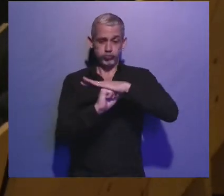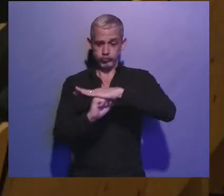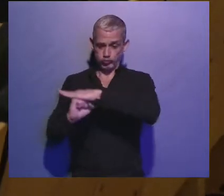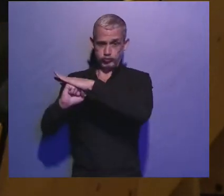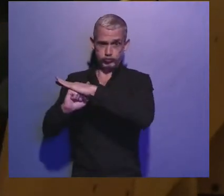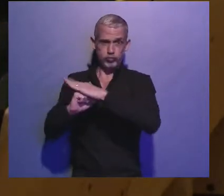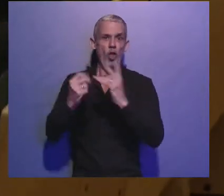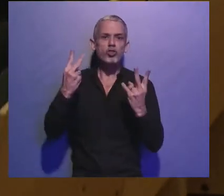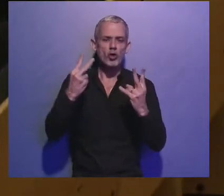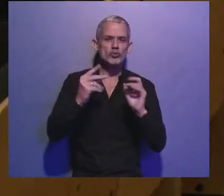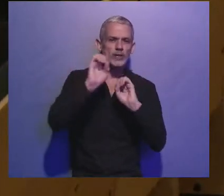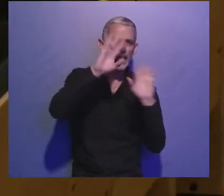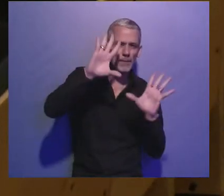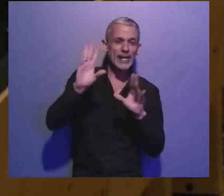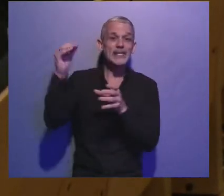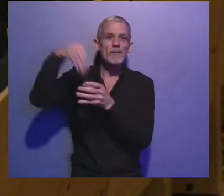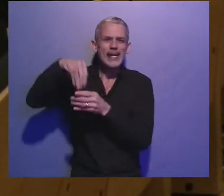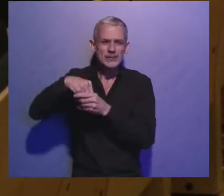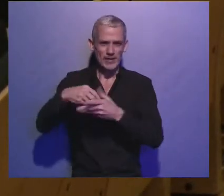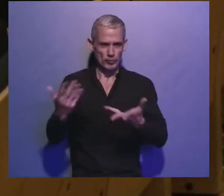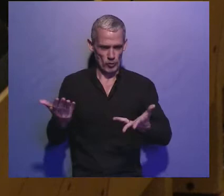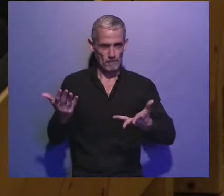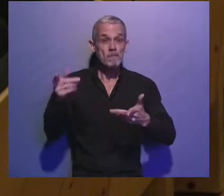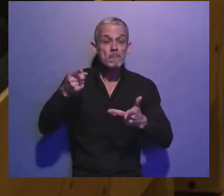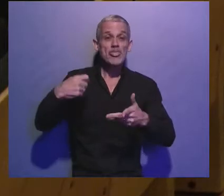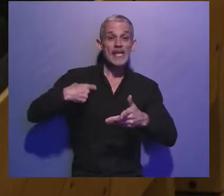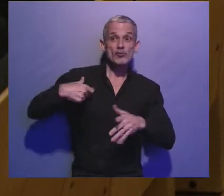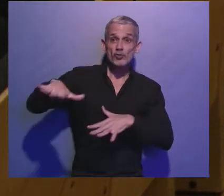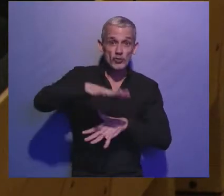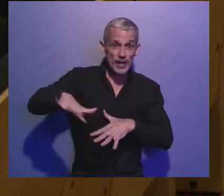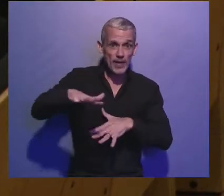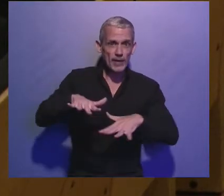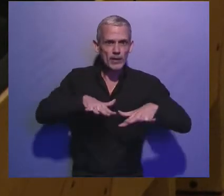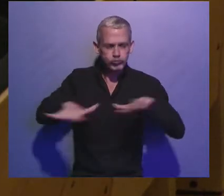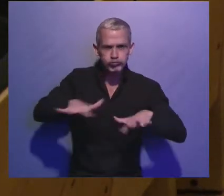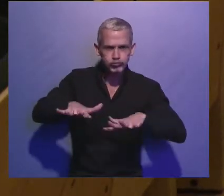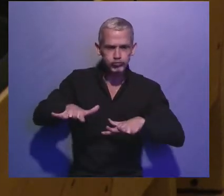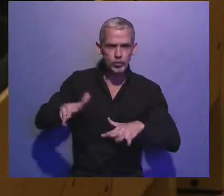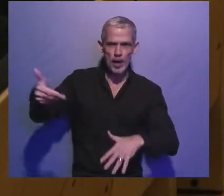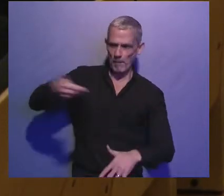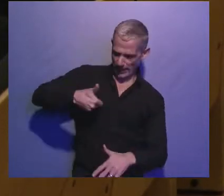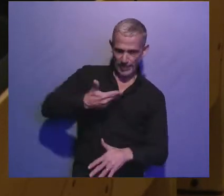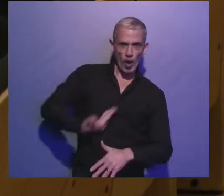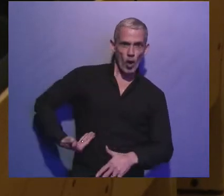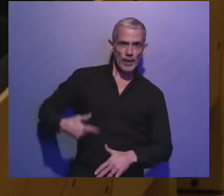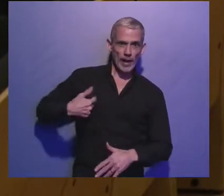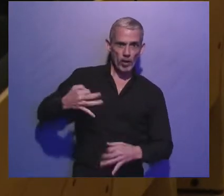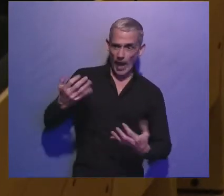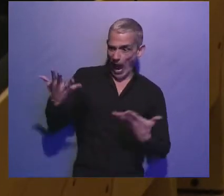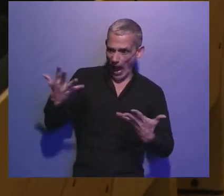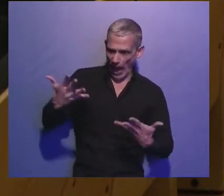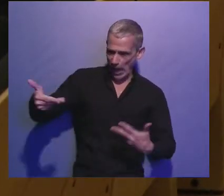we start from the premise that it's both transparency and participation, the components of open